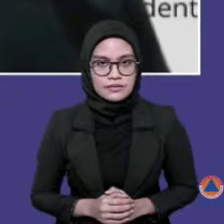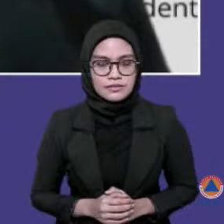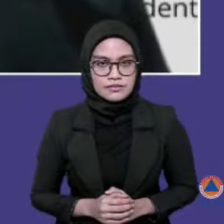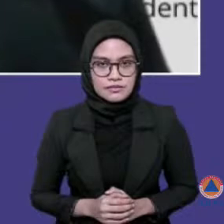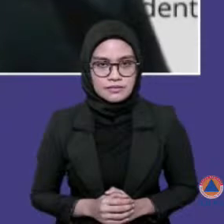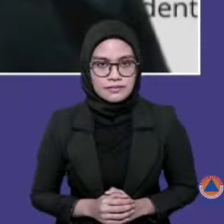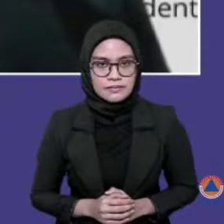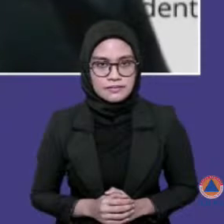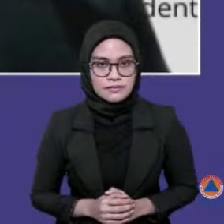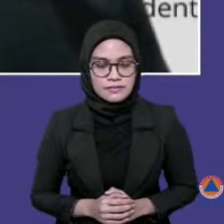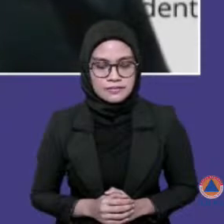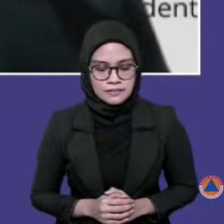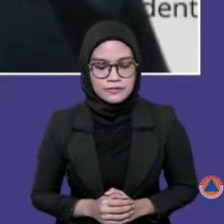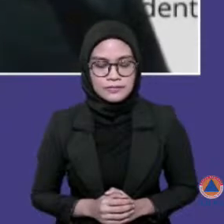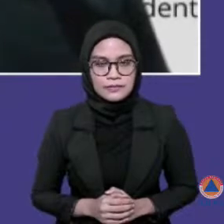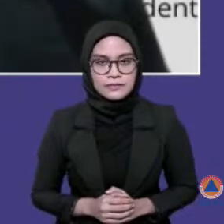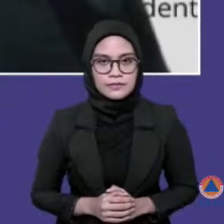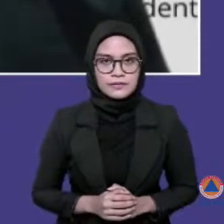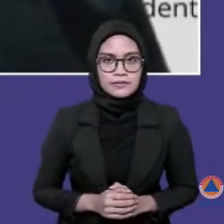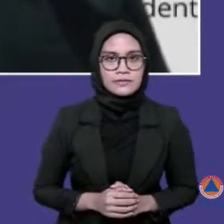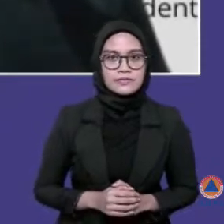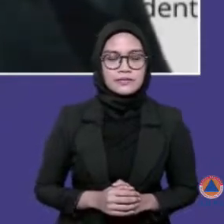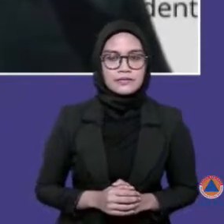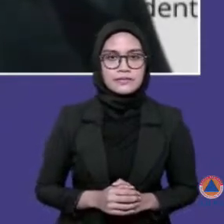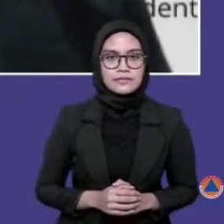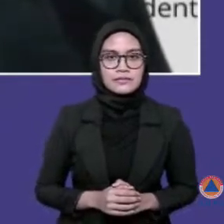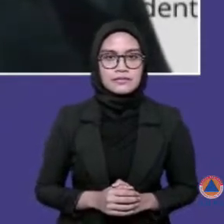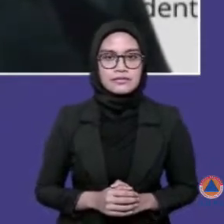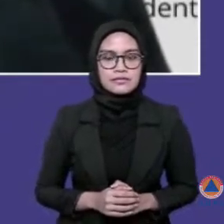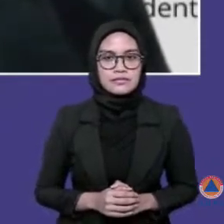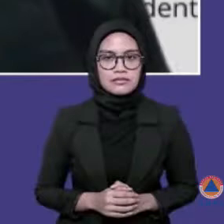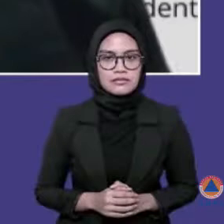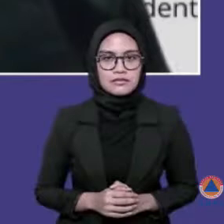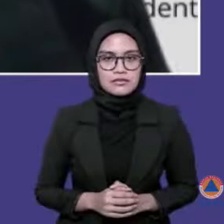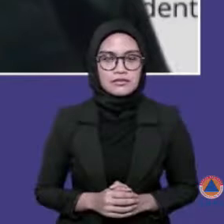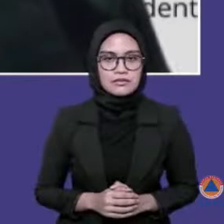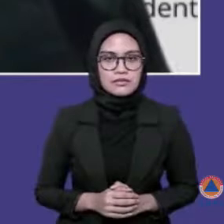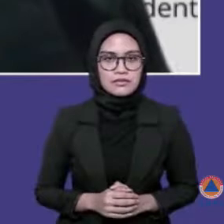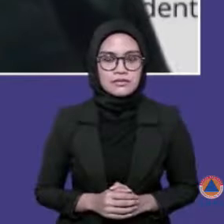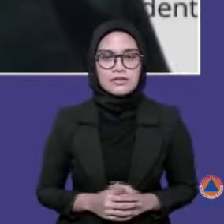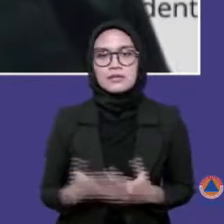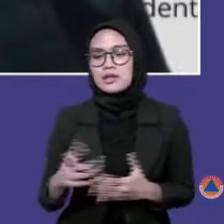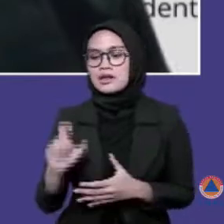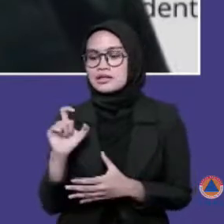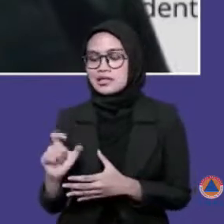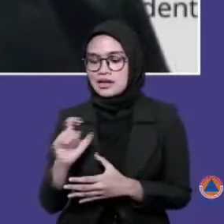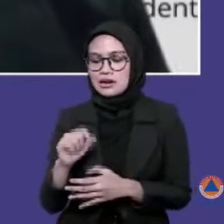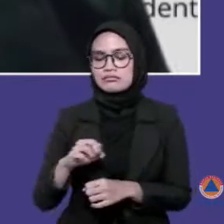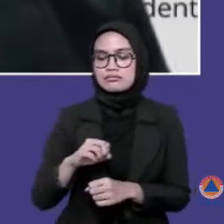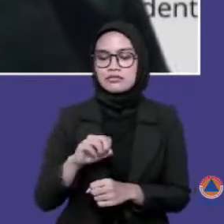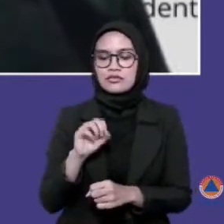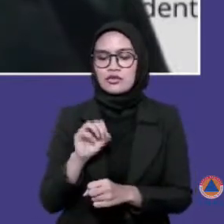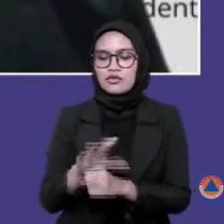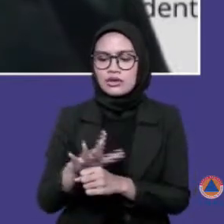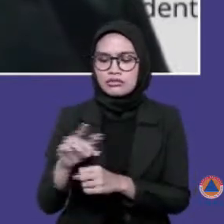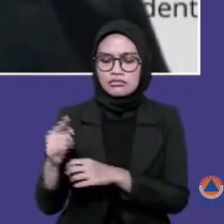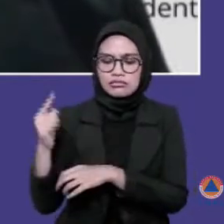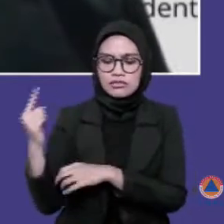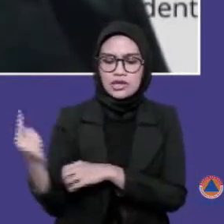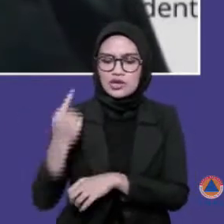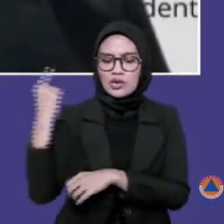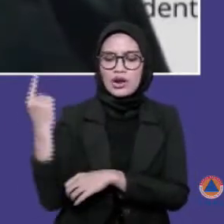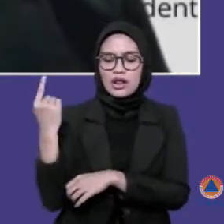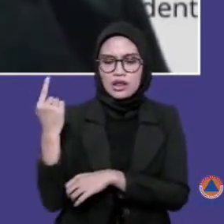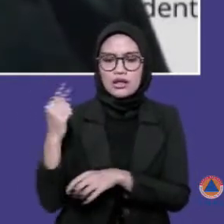visas, I wondered whether you sort of look at, I think for quite a while, visas of national importance